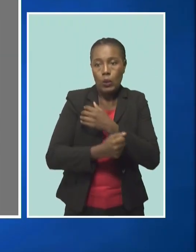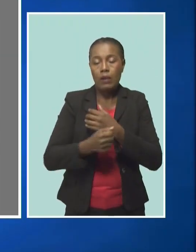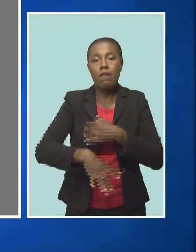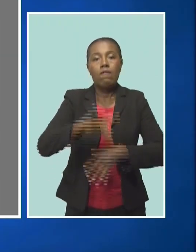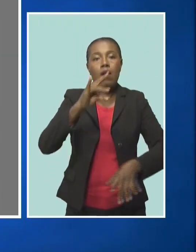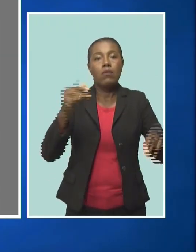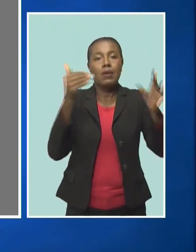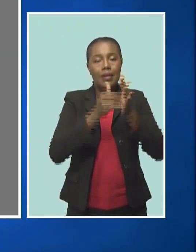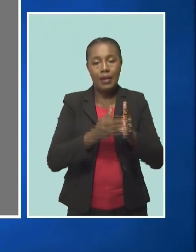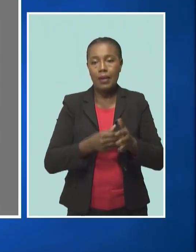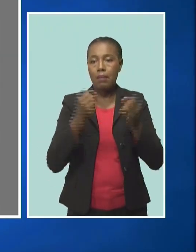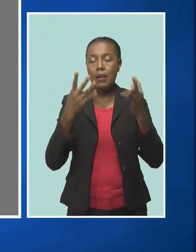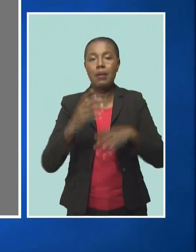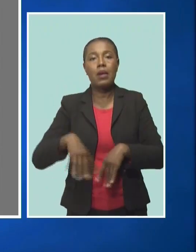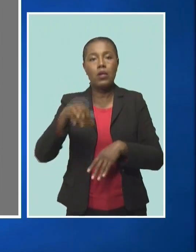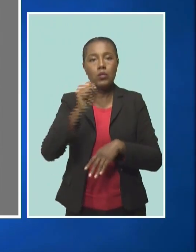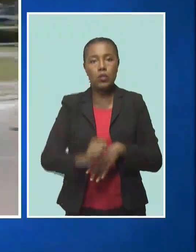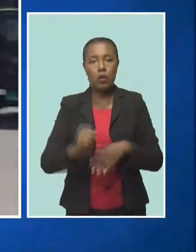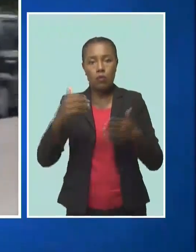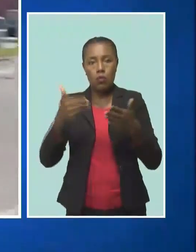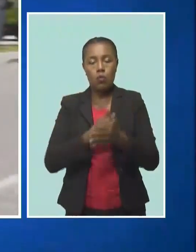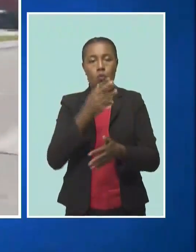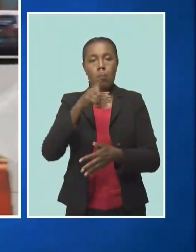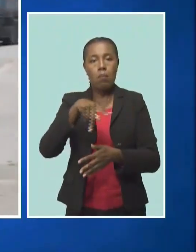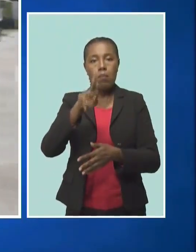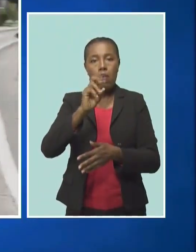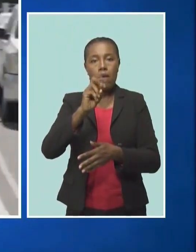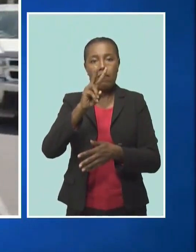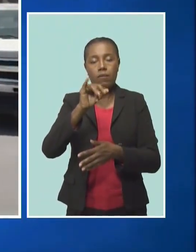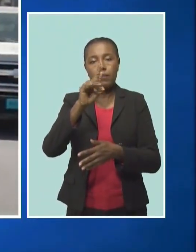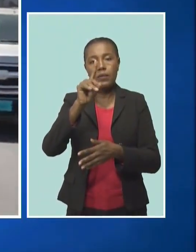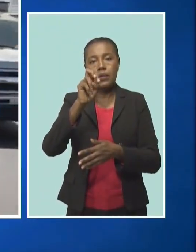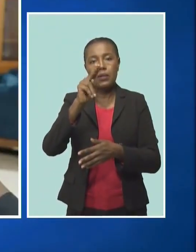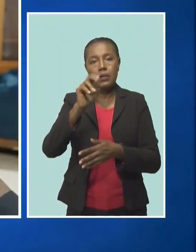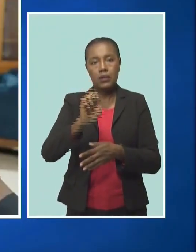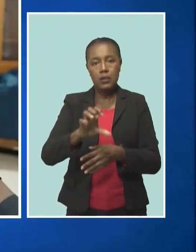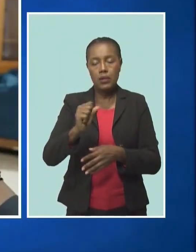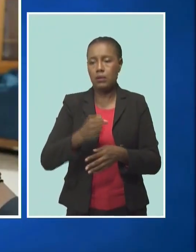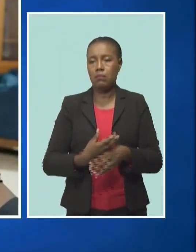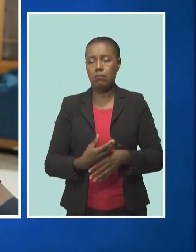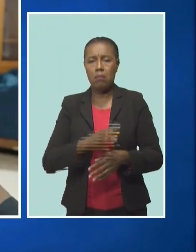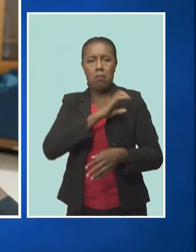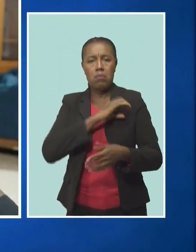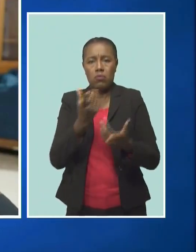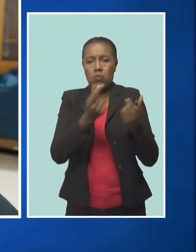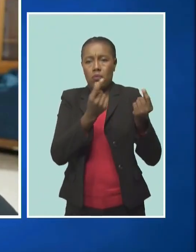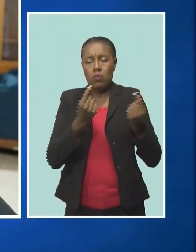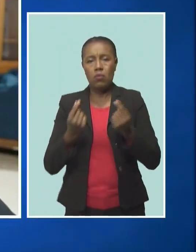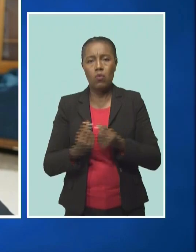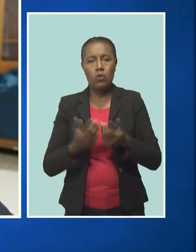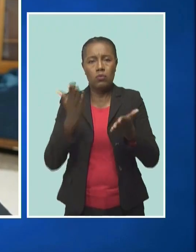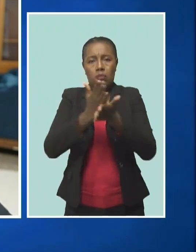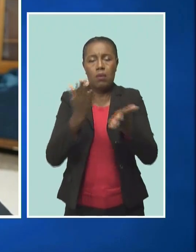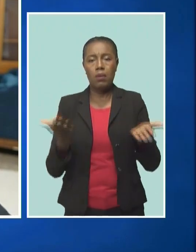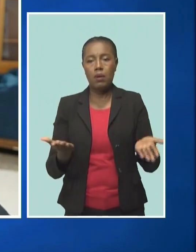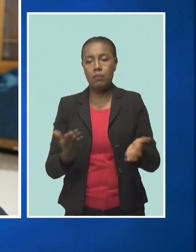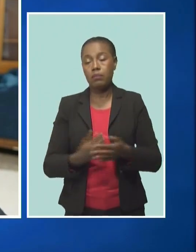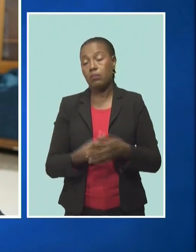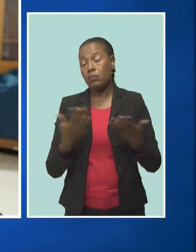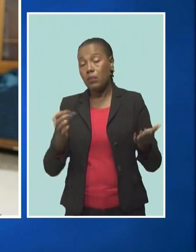of cars stolen were stolen in southern New Providence. So what's being done to curb this? From the police's standpoint, we